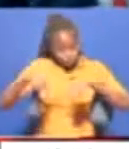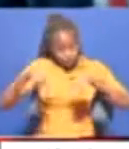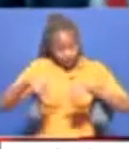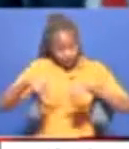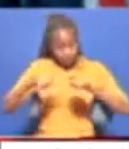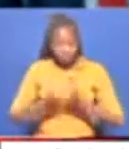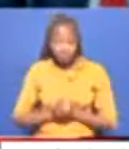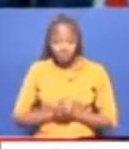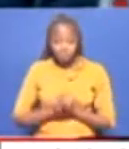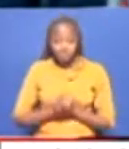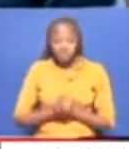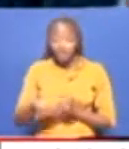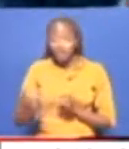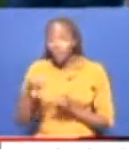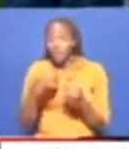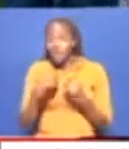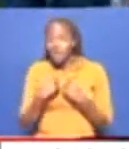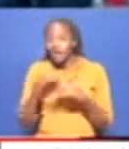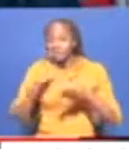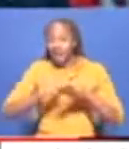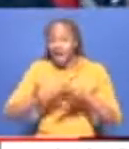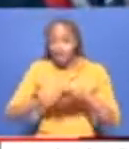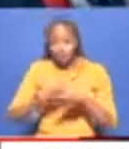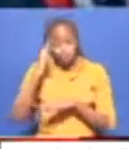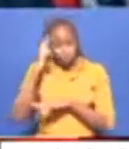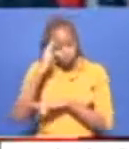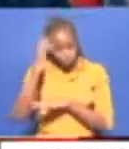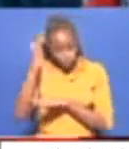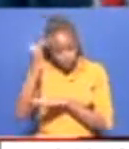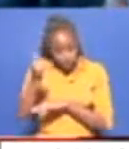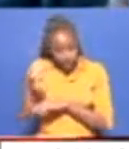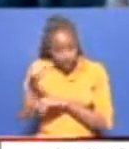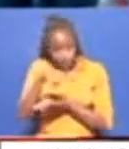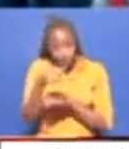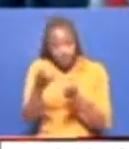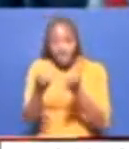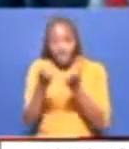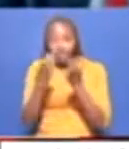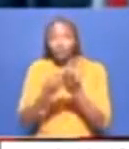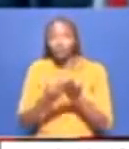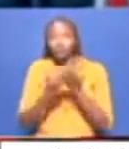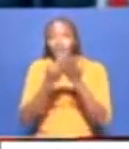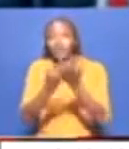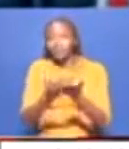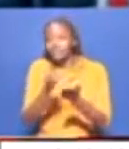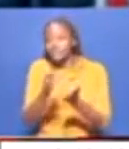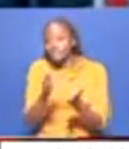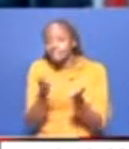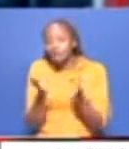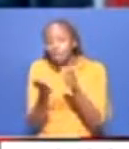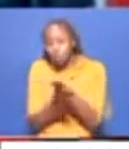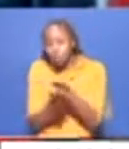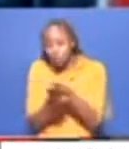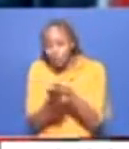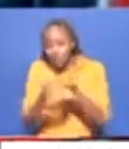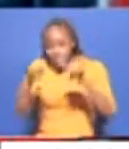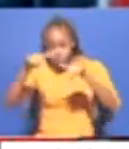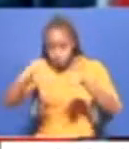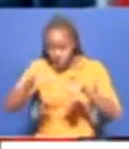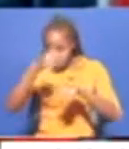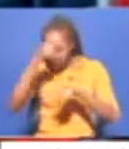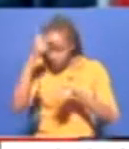We have a good reason why we needed you to submit these documents by today, because we need to